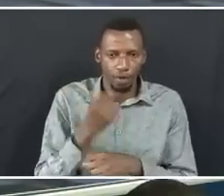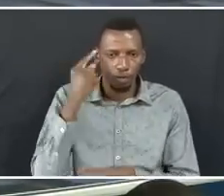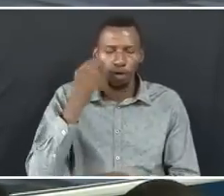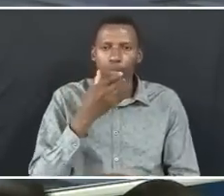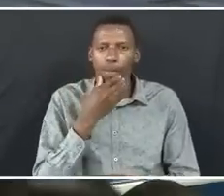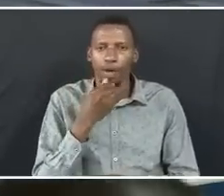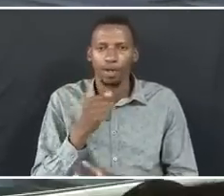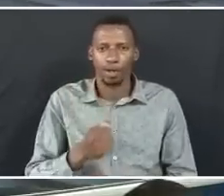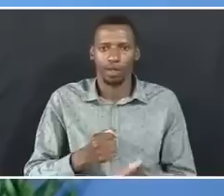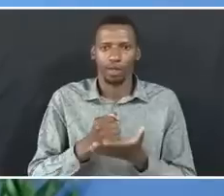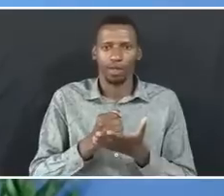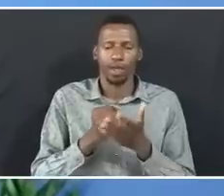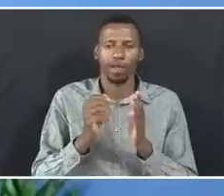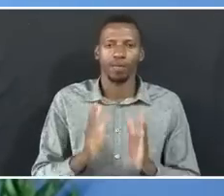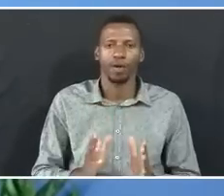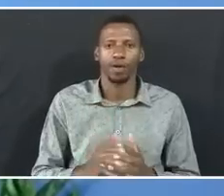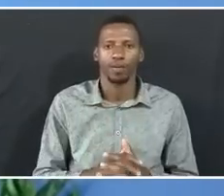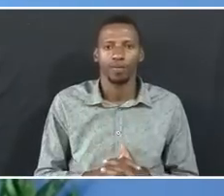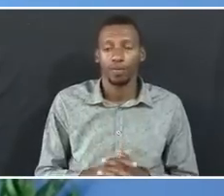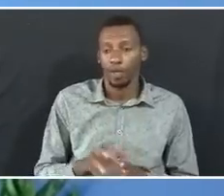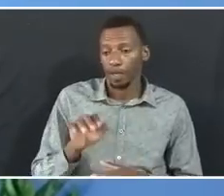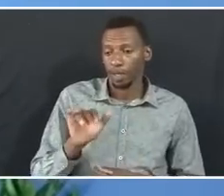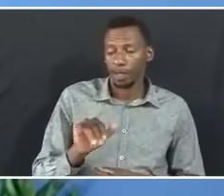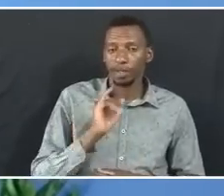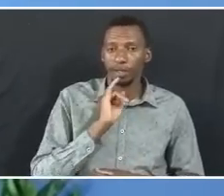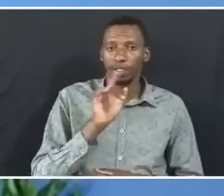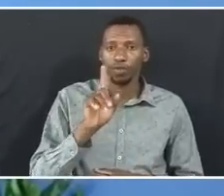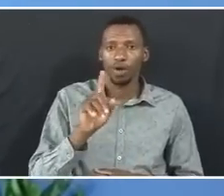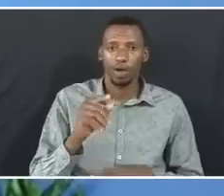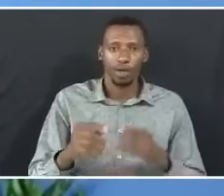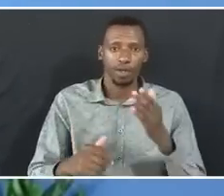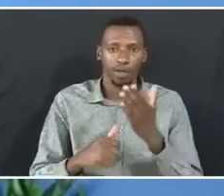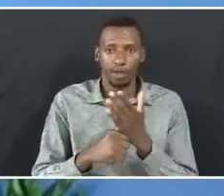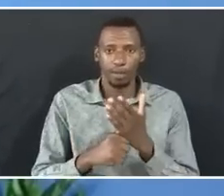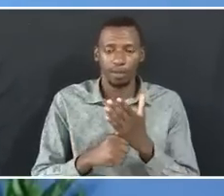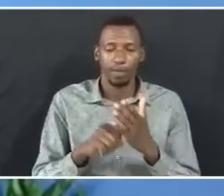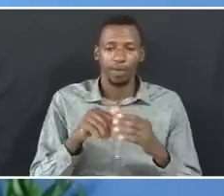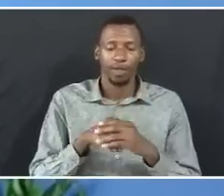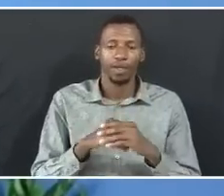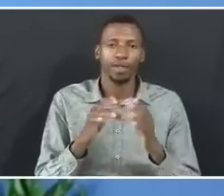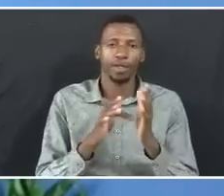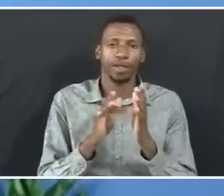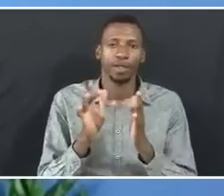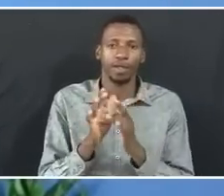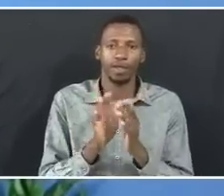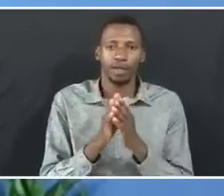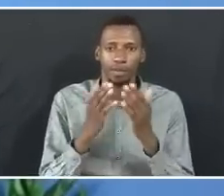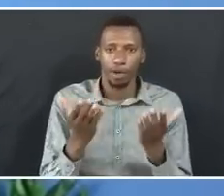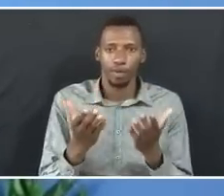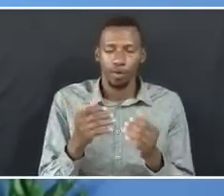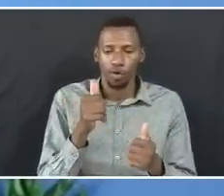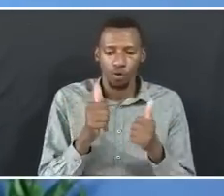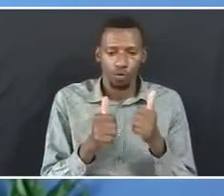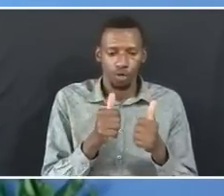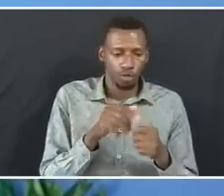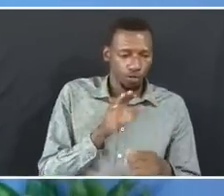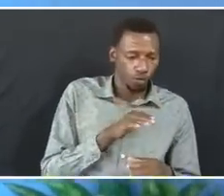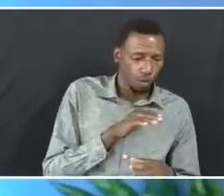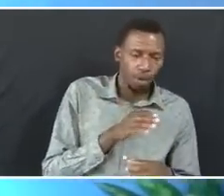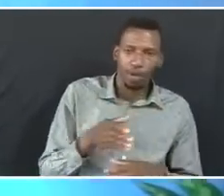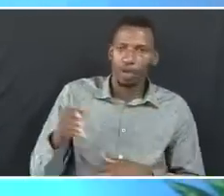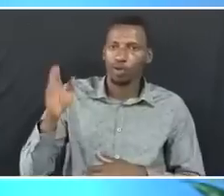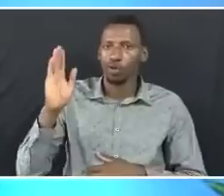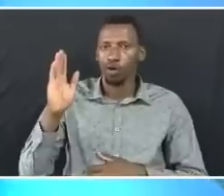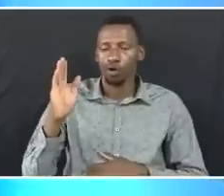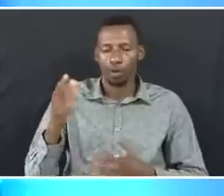That is one name in the Bible that a woman shares with God